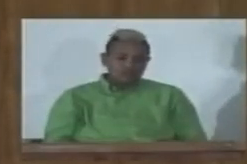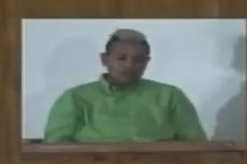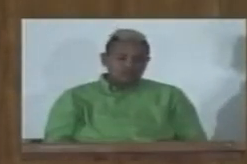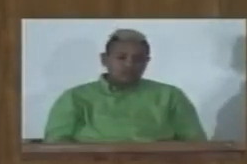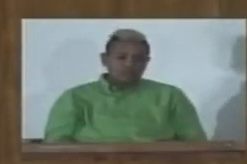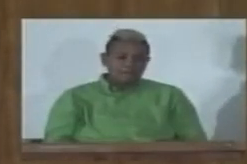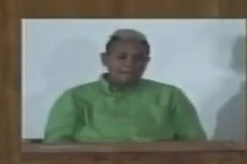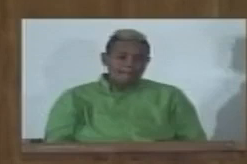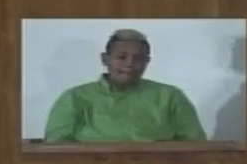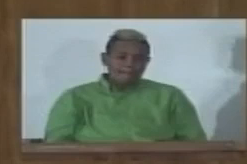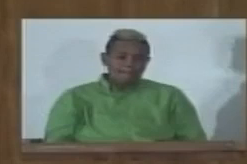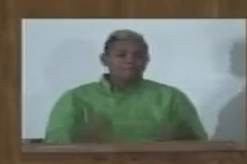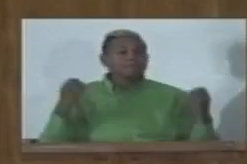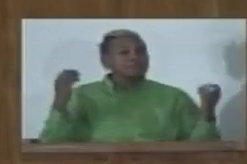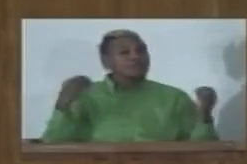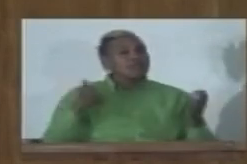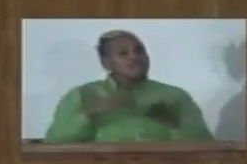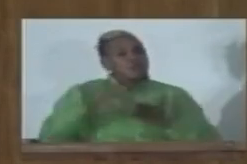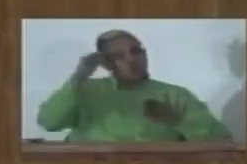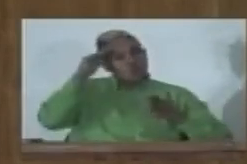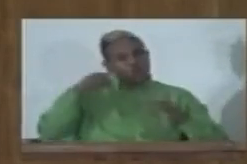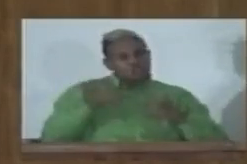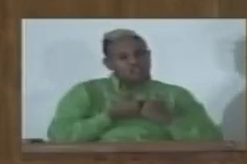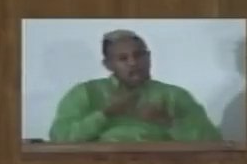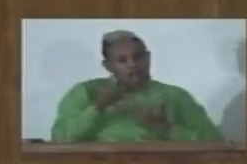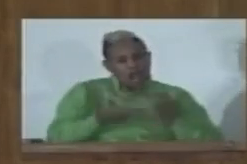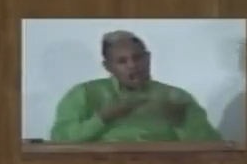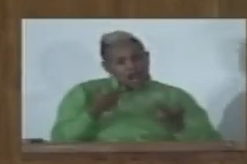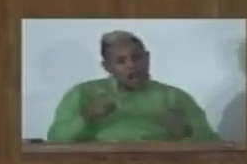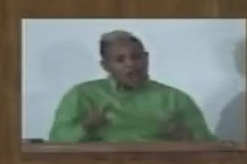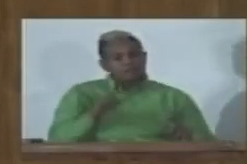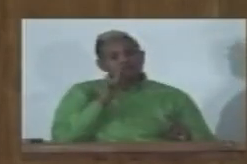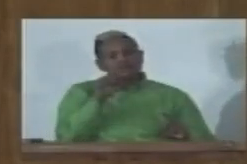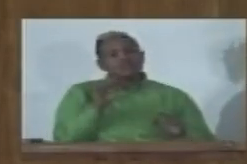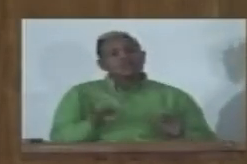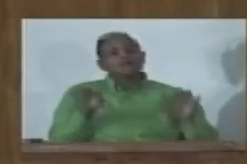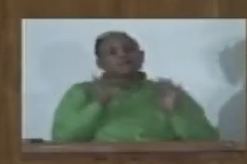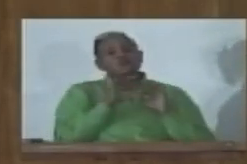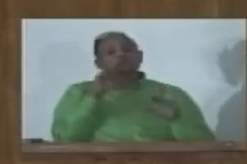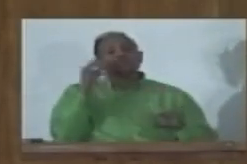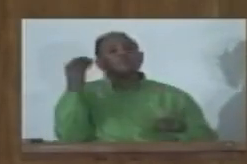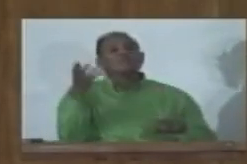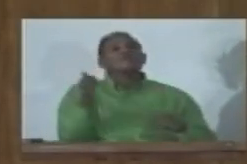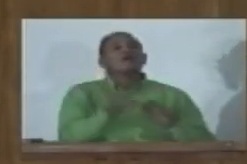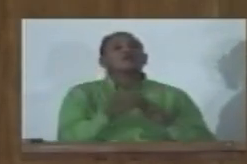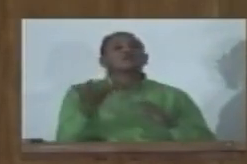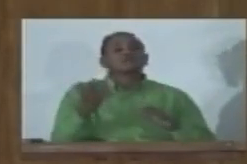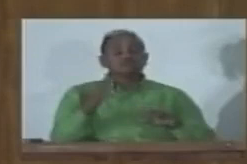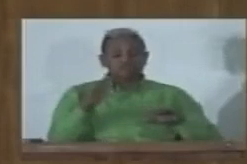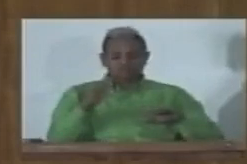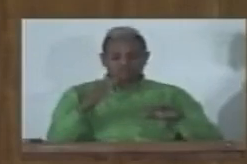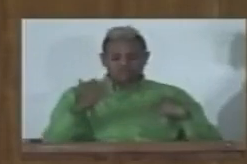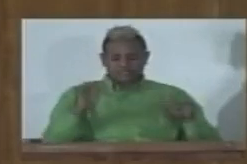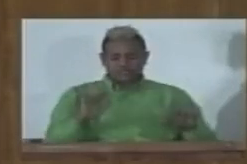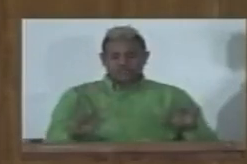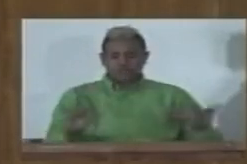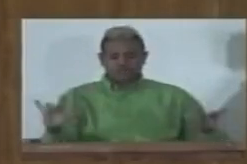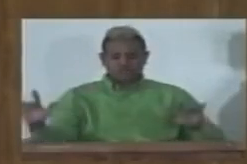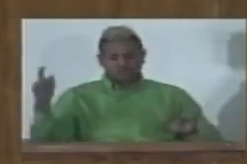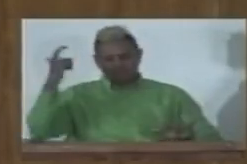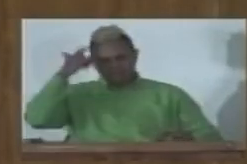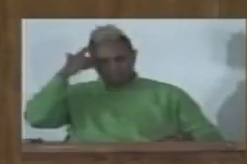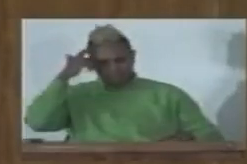Many might be having learning challenges. Therefore, it is important to provide them with hands-on,